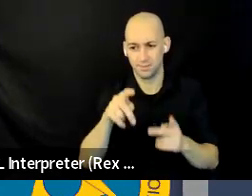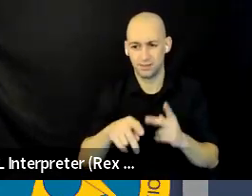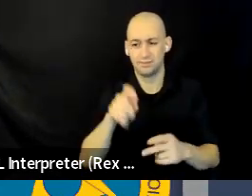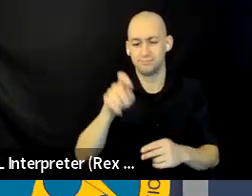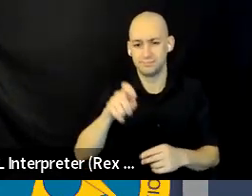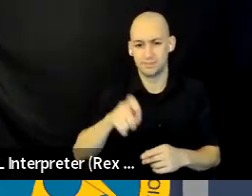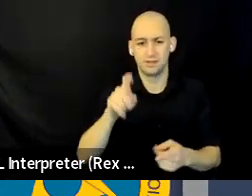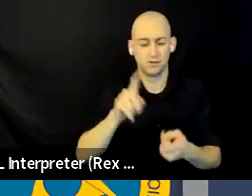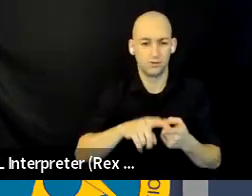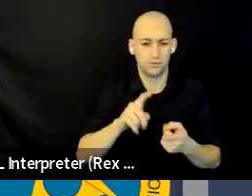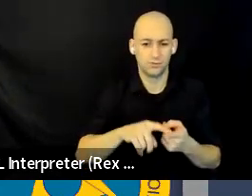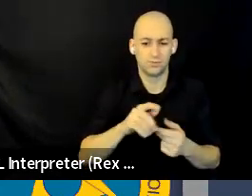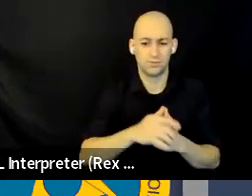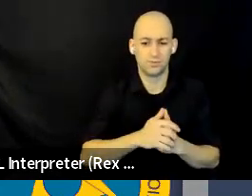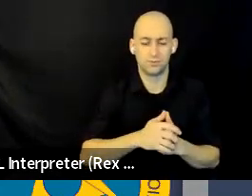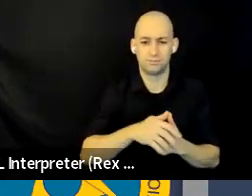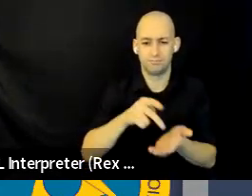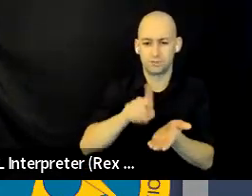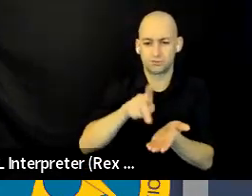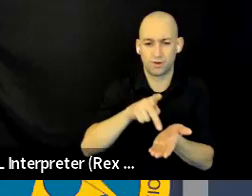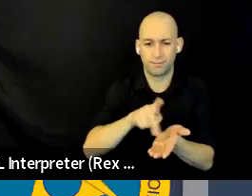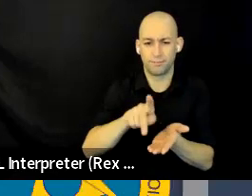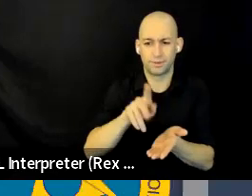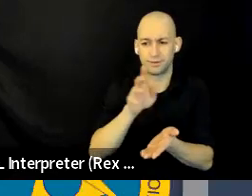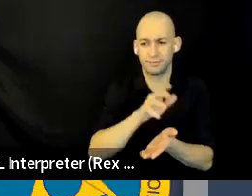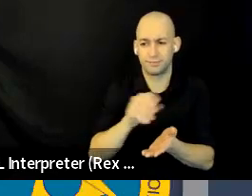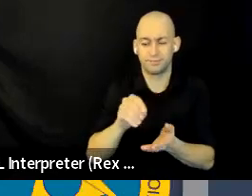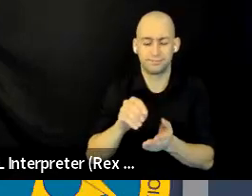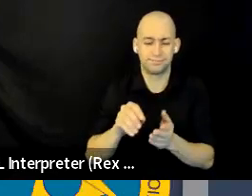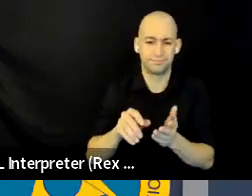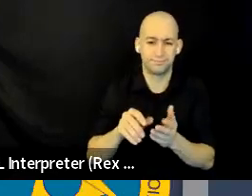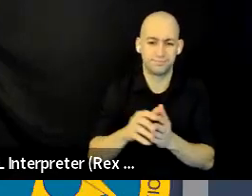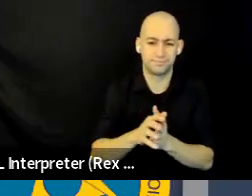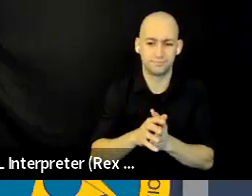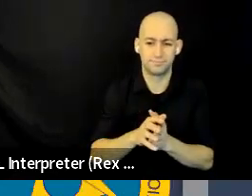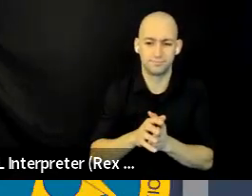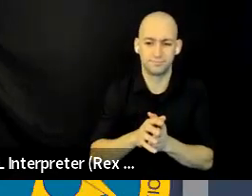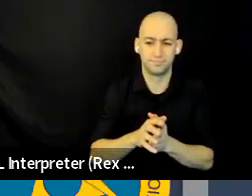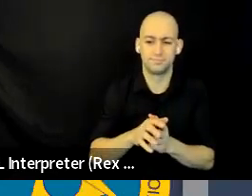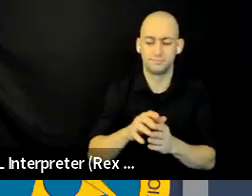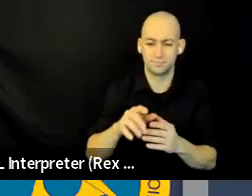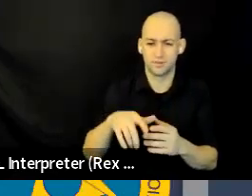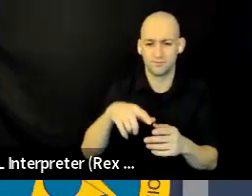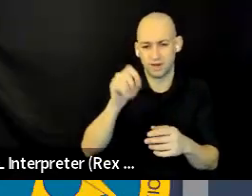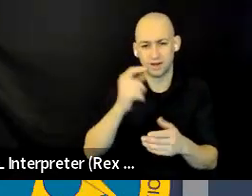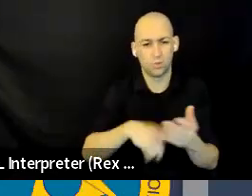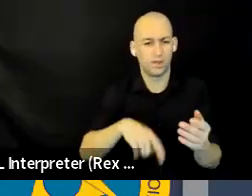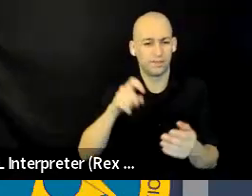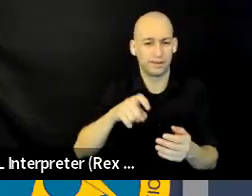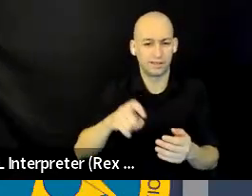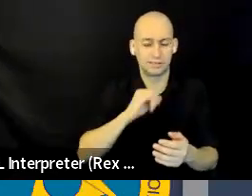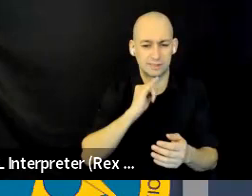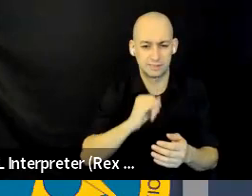to prescribe and implement action on what the needs are. Second of all, is